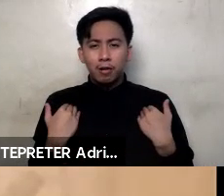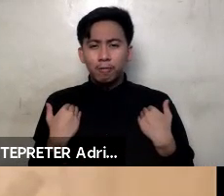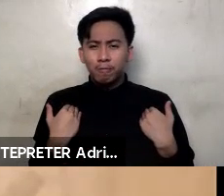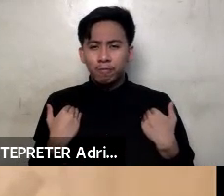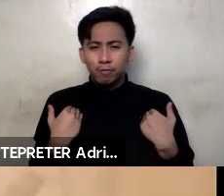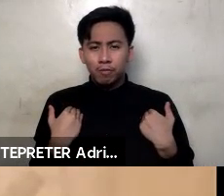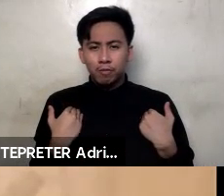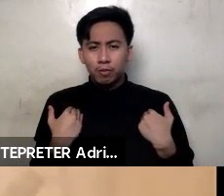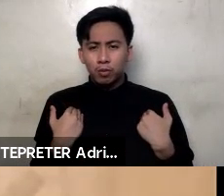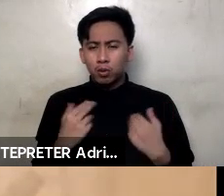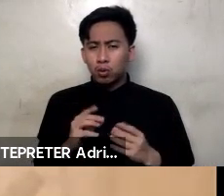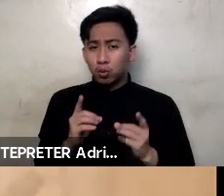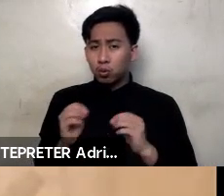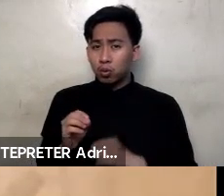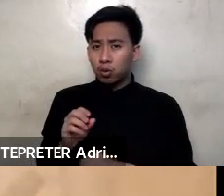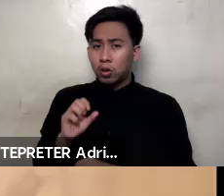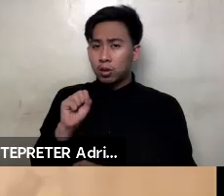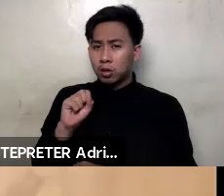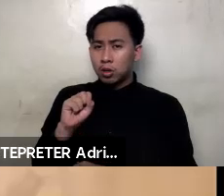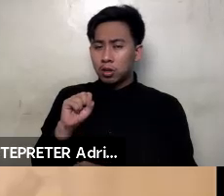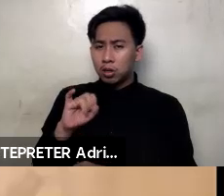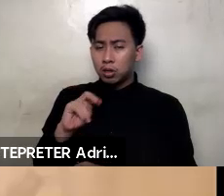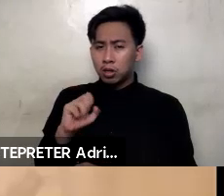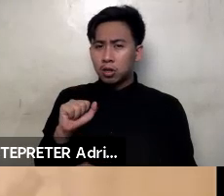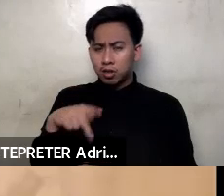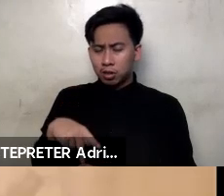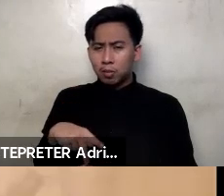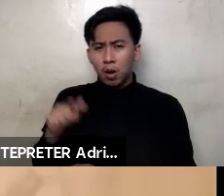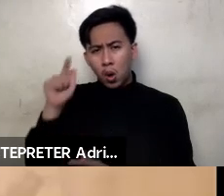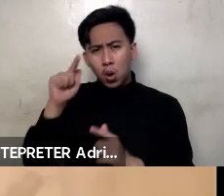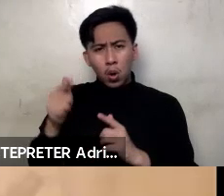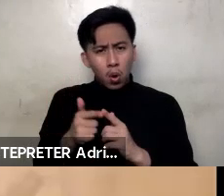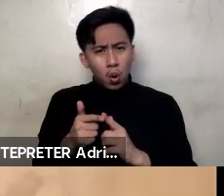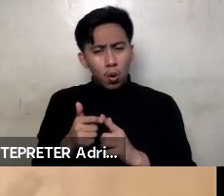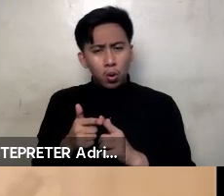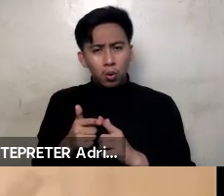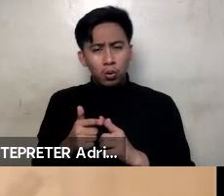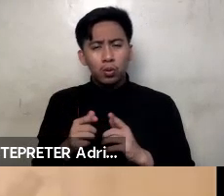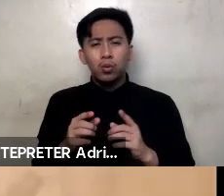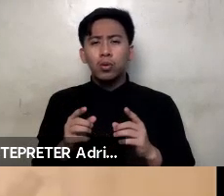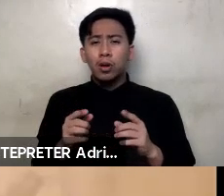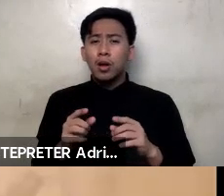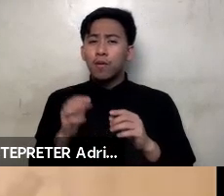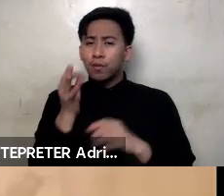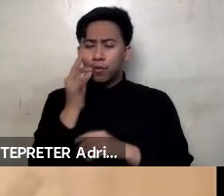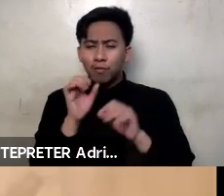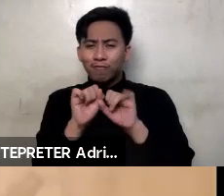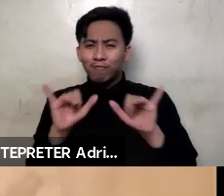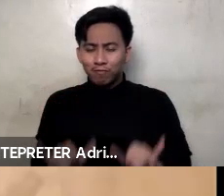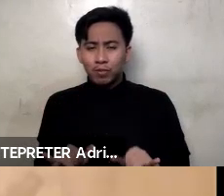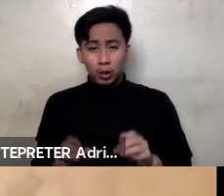of our CNAP. The goal is to improve food system and nutrition governance and